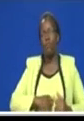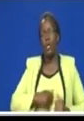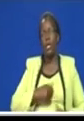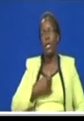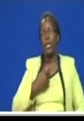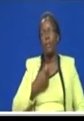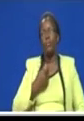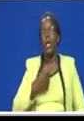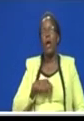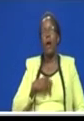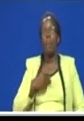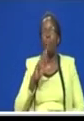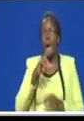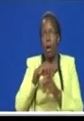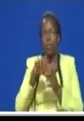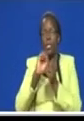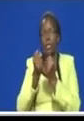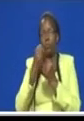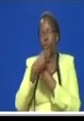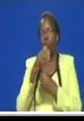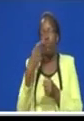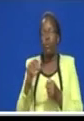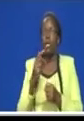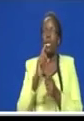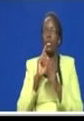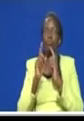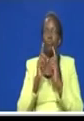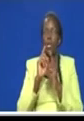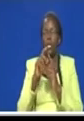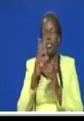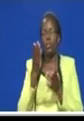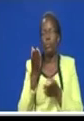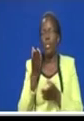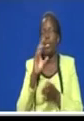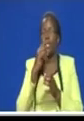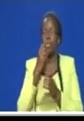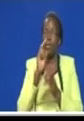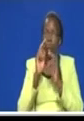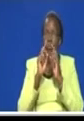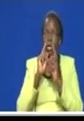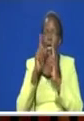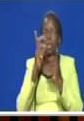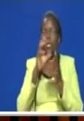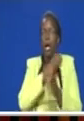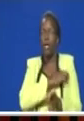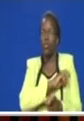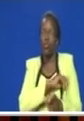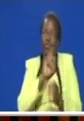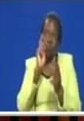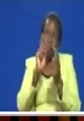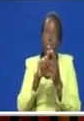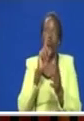the subject of his speech? Then that is the speaker's attitude towards what he is talking about, the